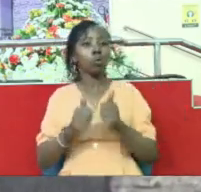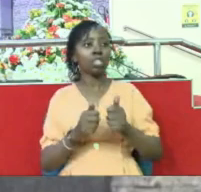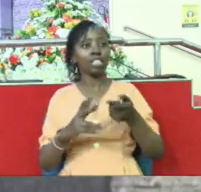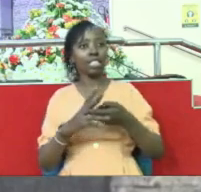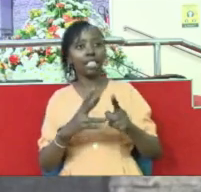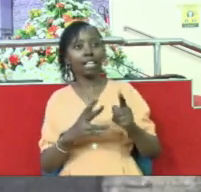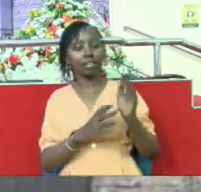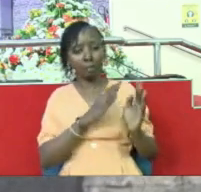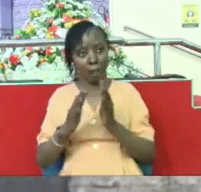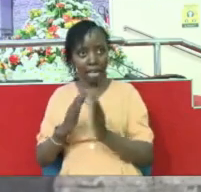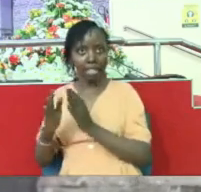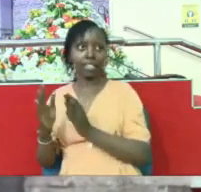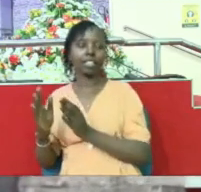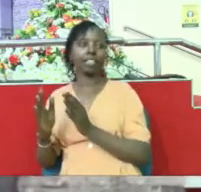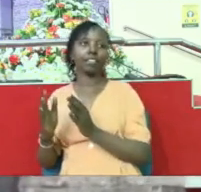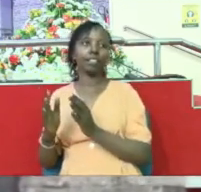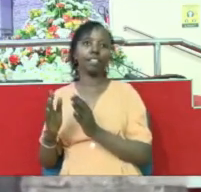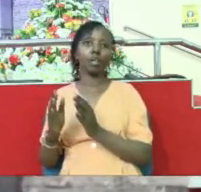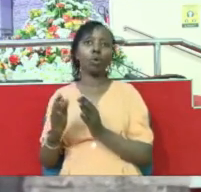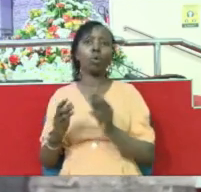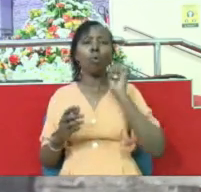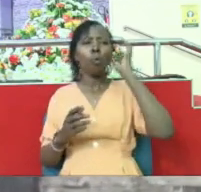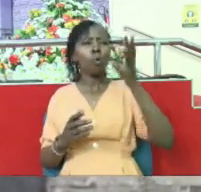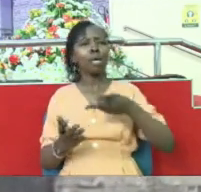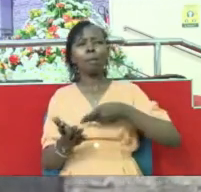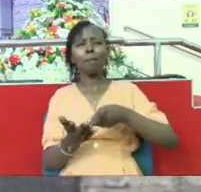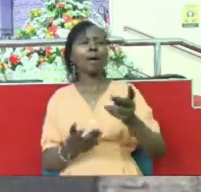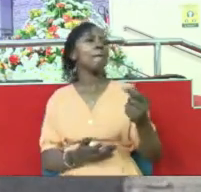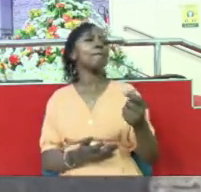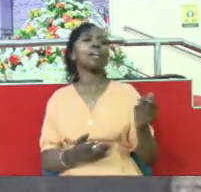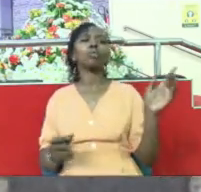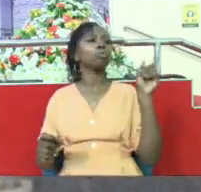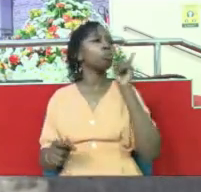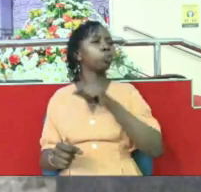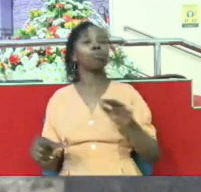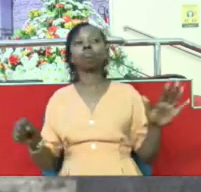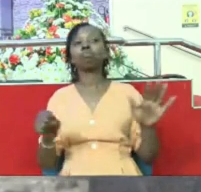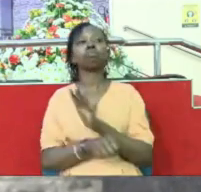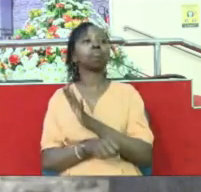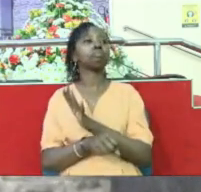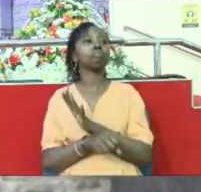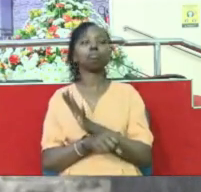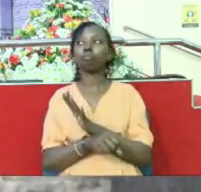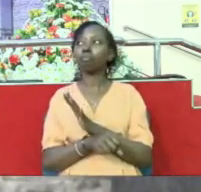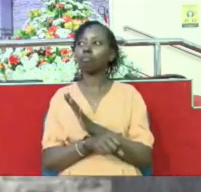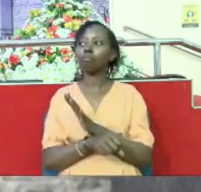Amen. Tutazilipa kashi kwao. Sasa ukilipa mtu kashi atasemaje kukuhusu wewe?